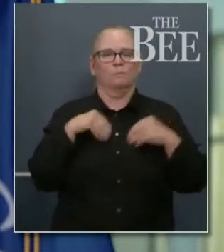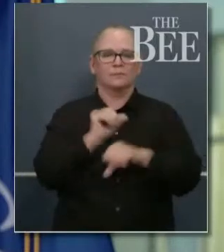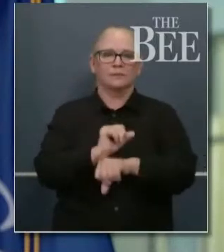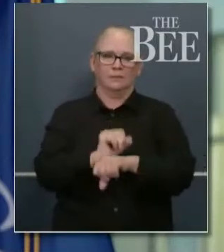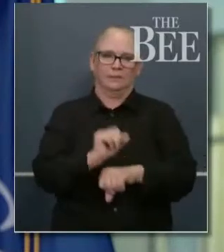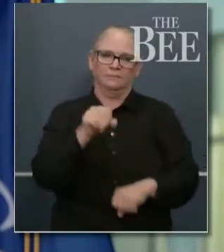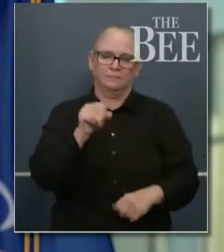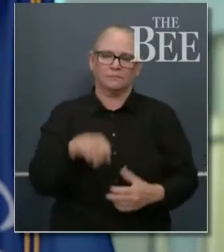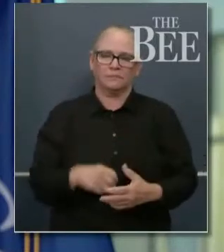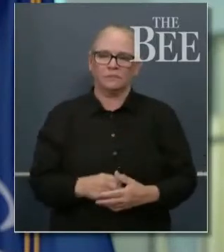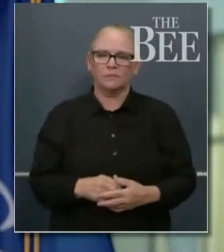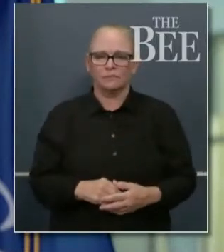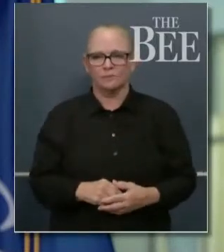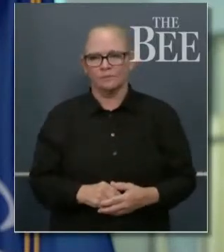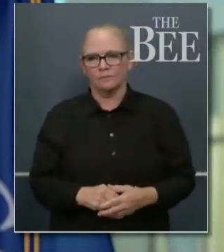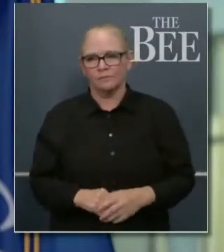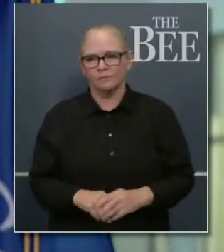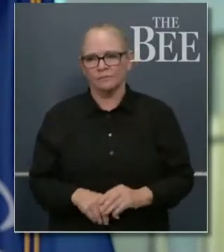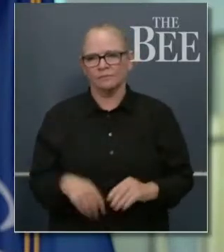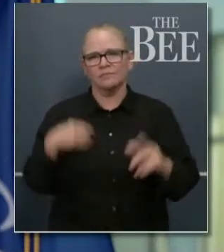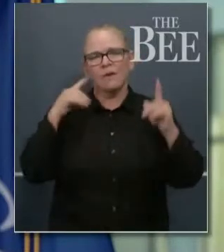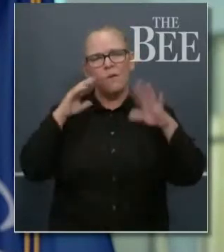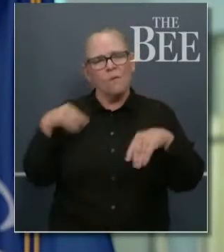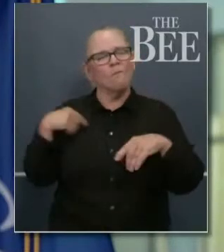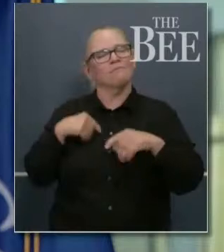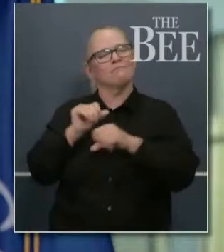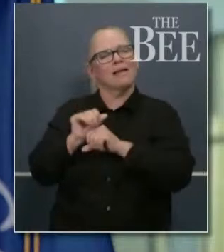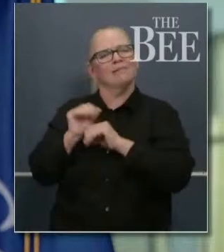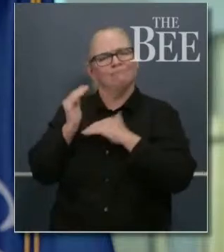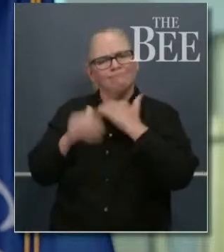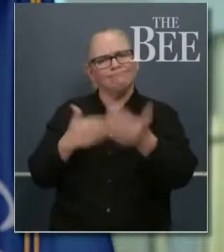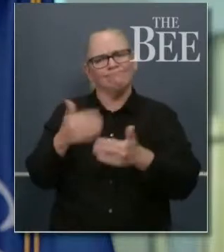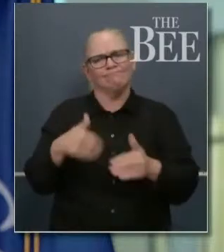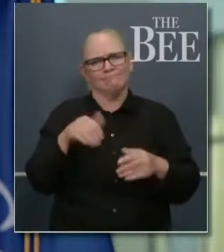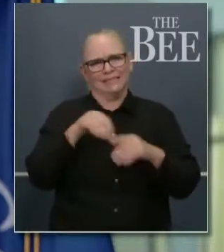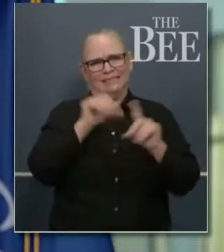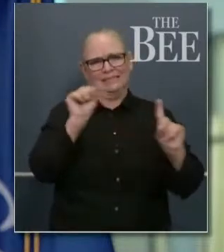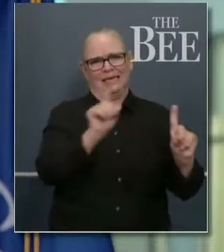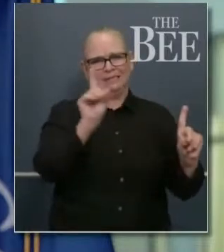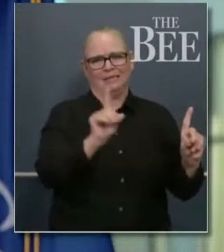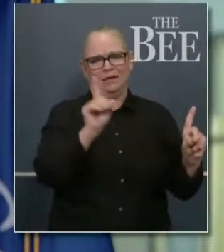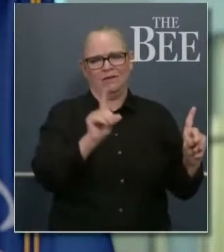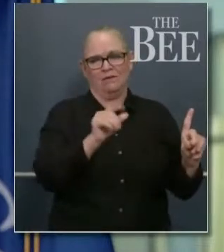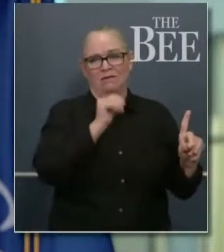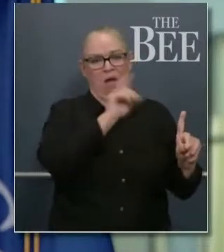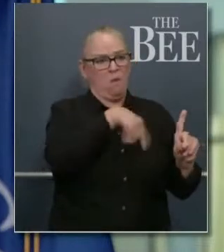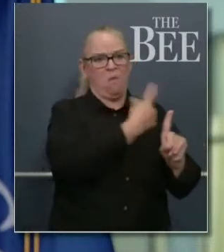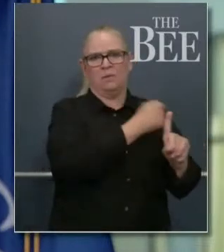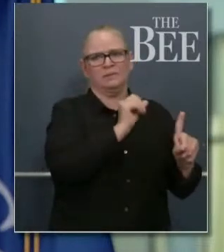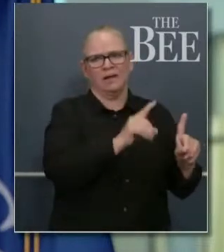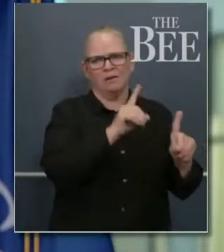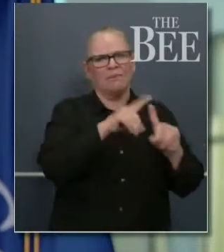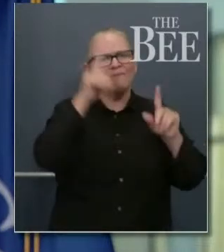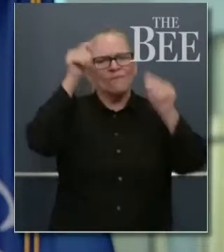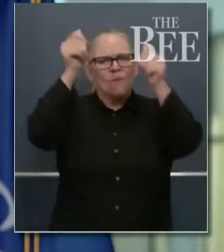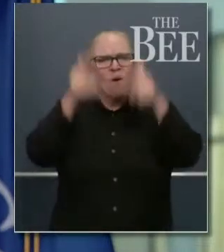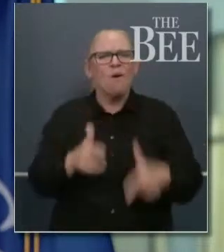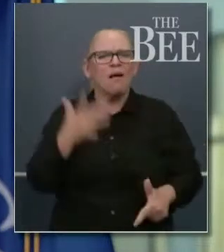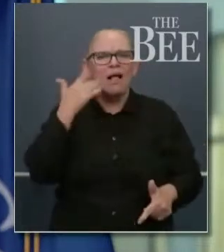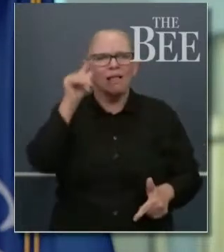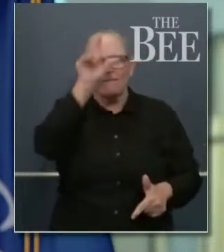hope we can make progress, not just in San Diego, but across this state to continue to mitigate the spread and continue to